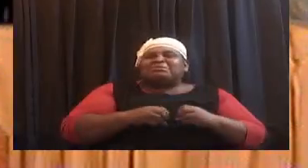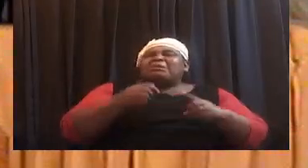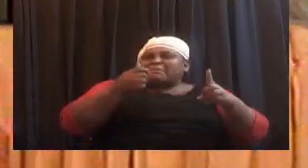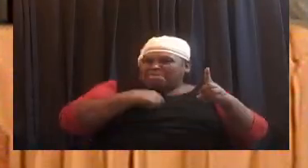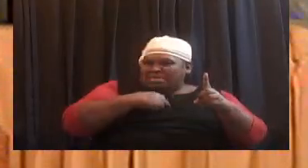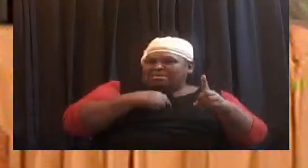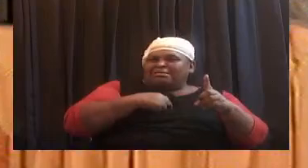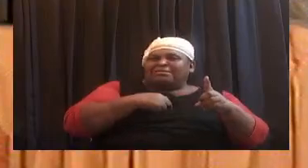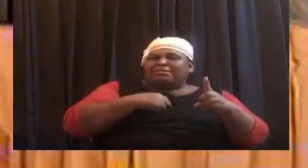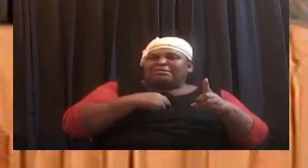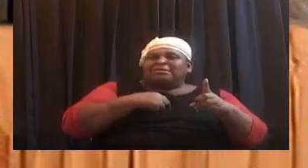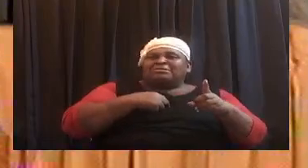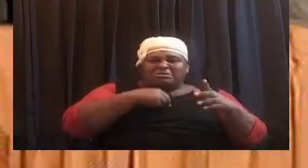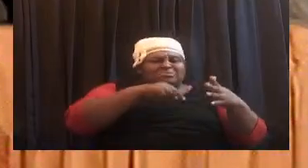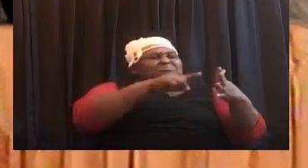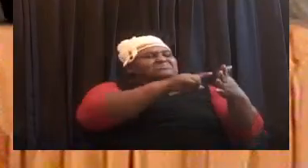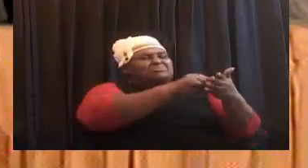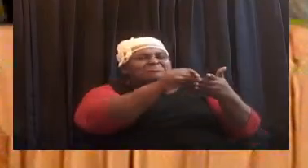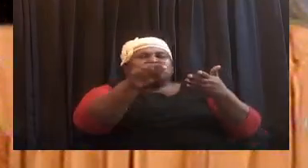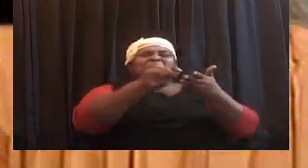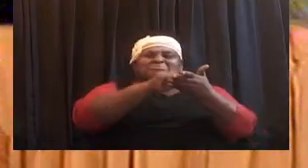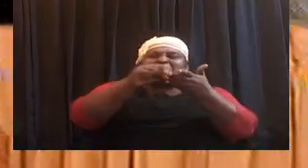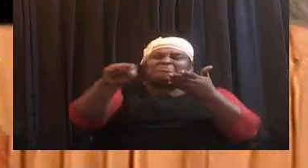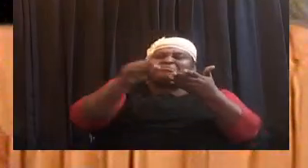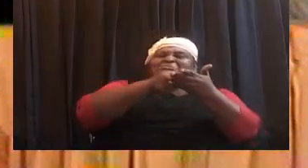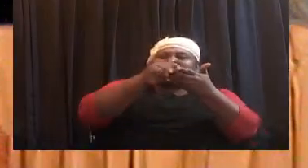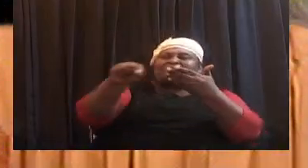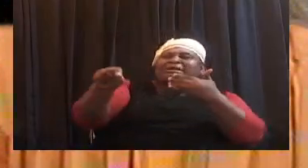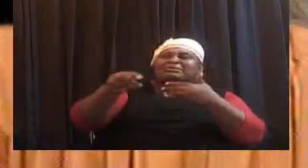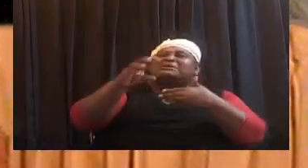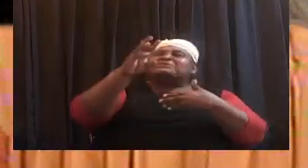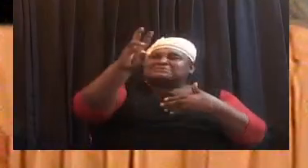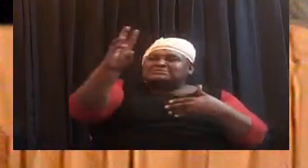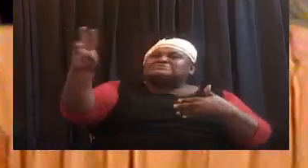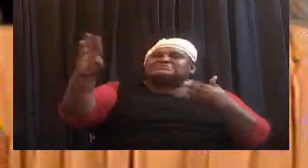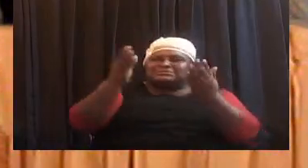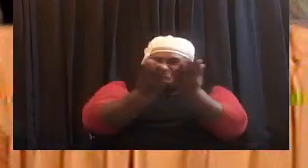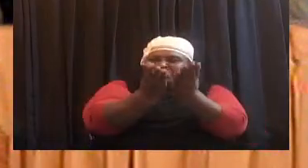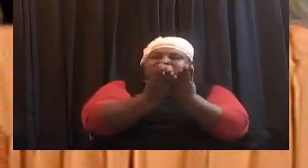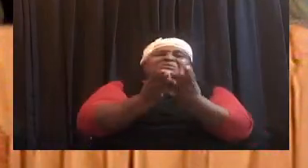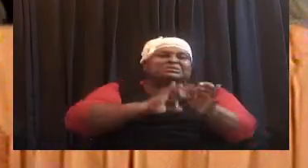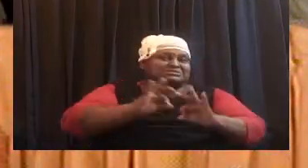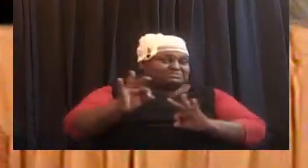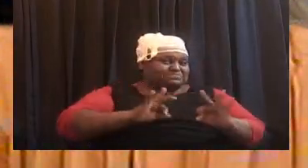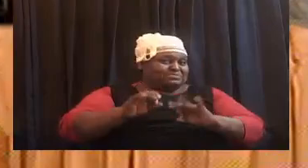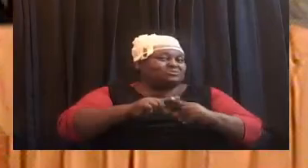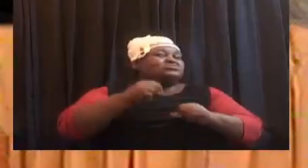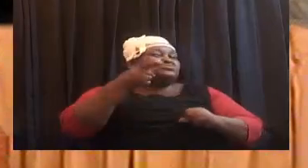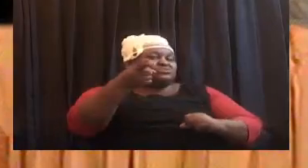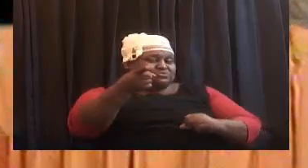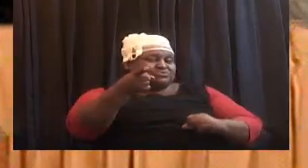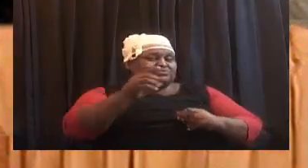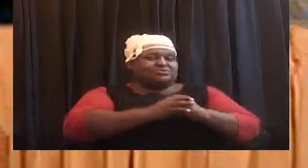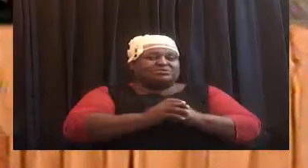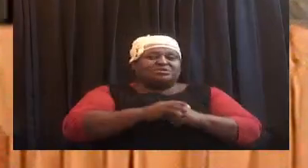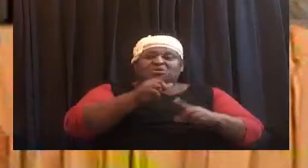write 66 books to explain it to you, so that after you